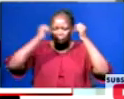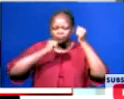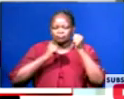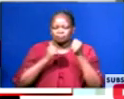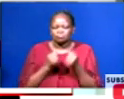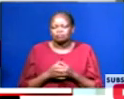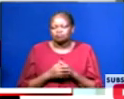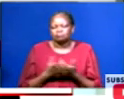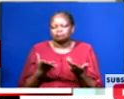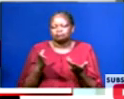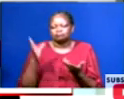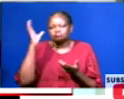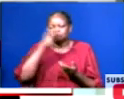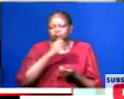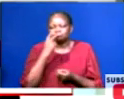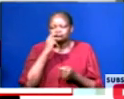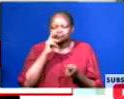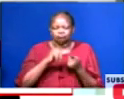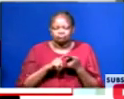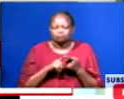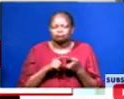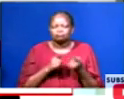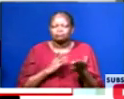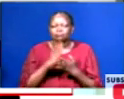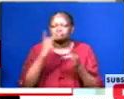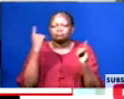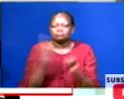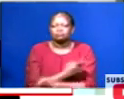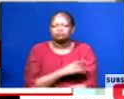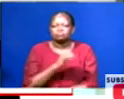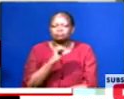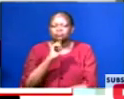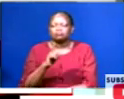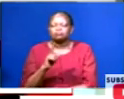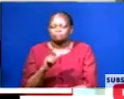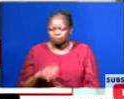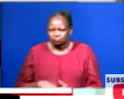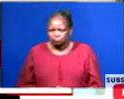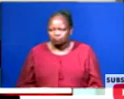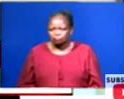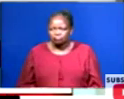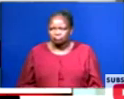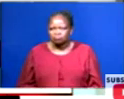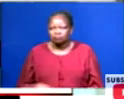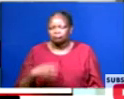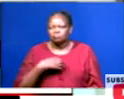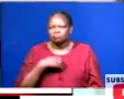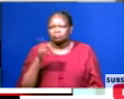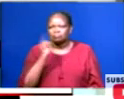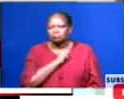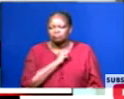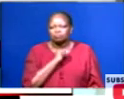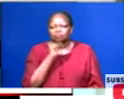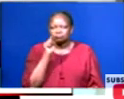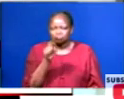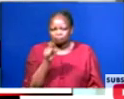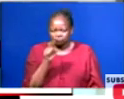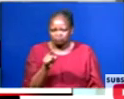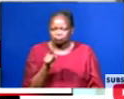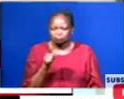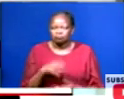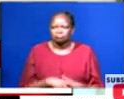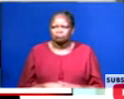suspect until proven otherwise. Colonel Karumba Waithaka, now retired, was one of those netted